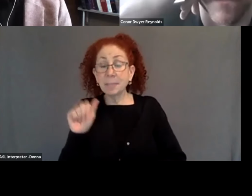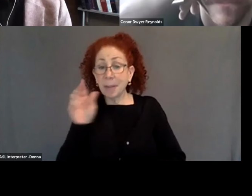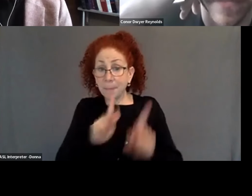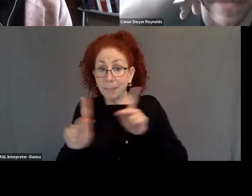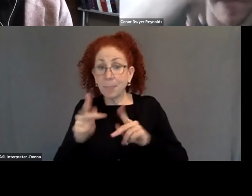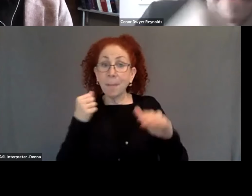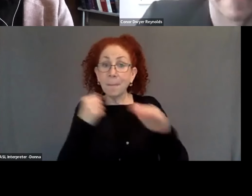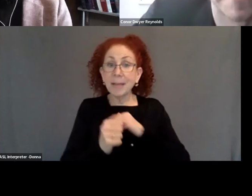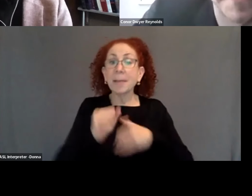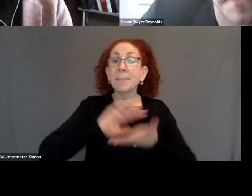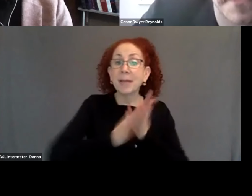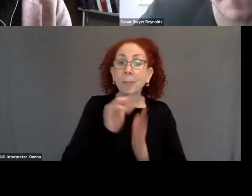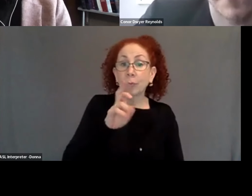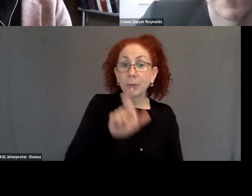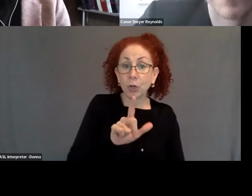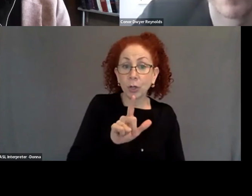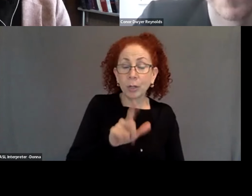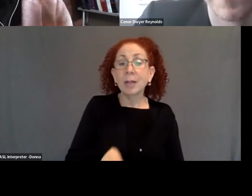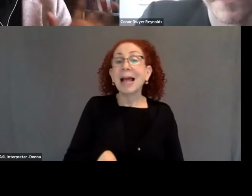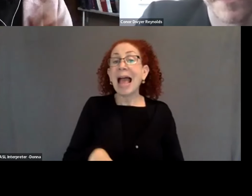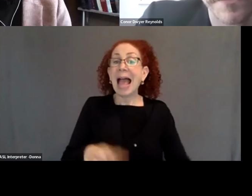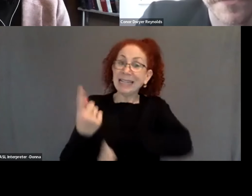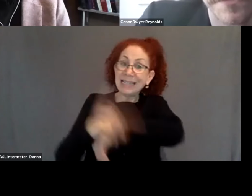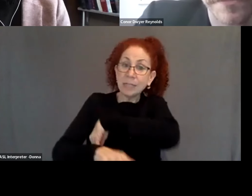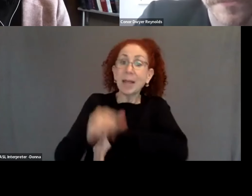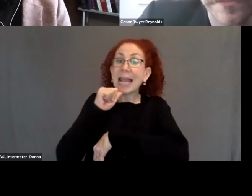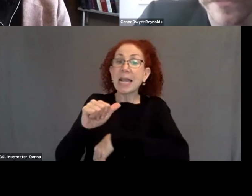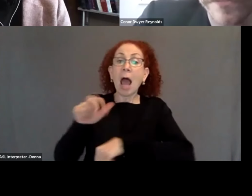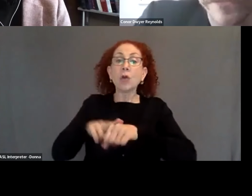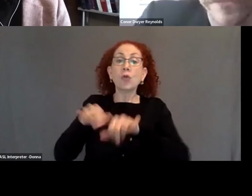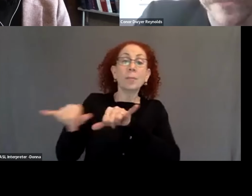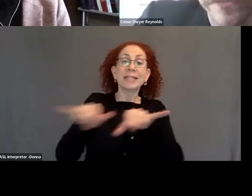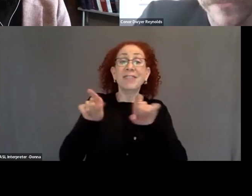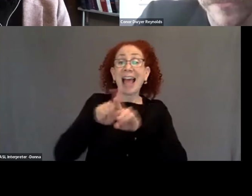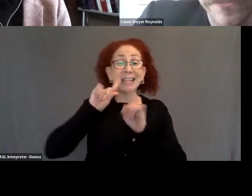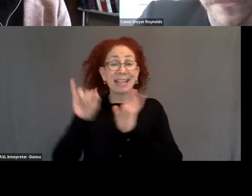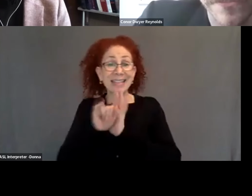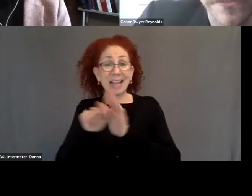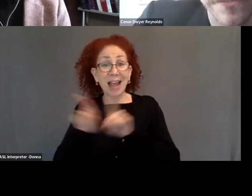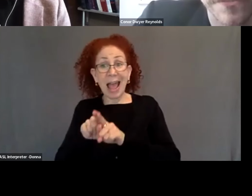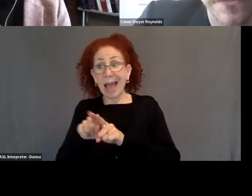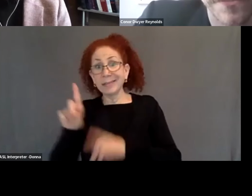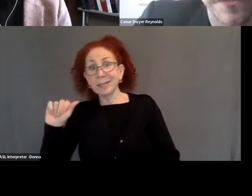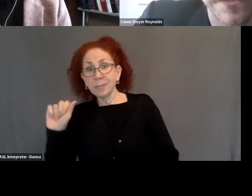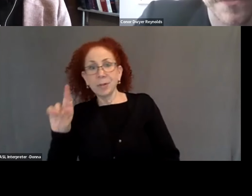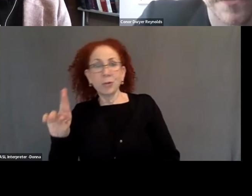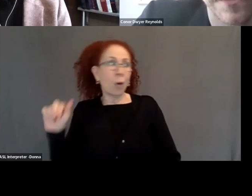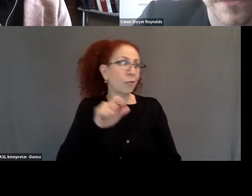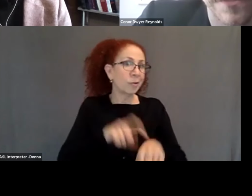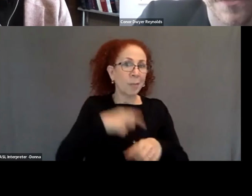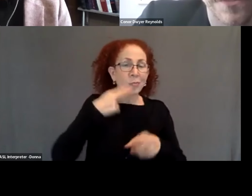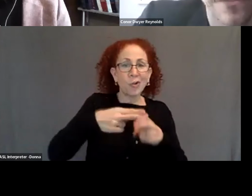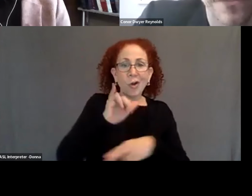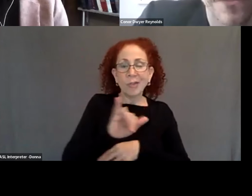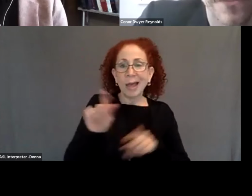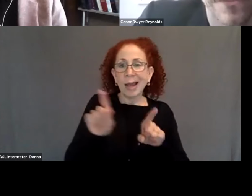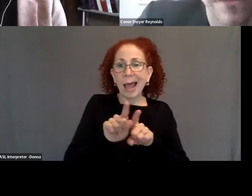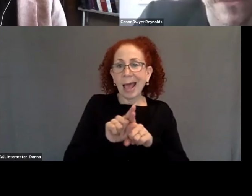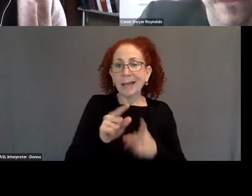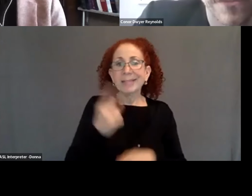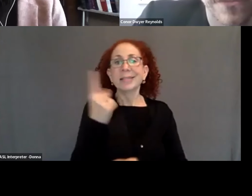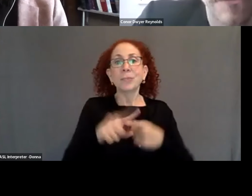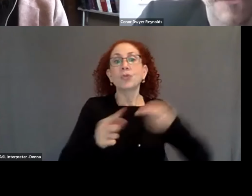of non-normativity as identified in some cases as disabilities, in other cases as things that need to